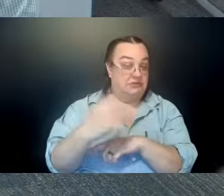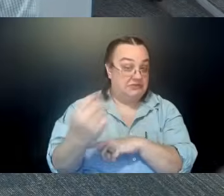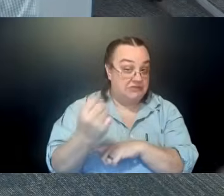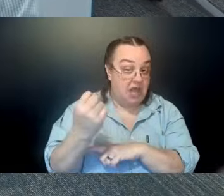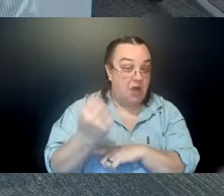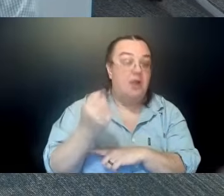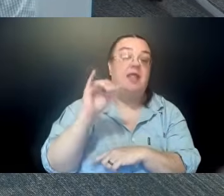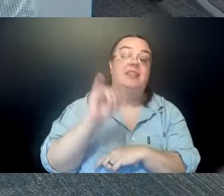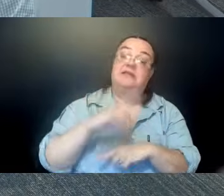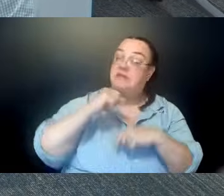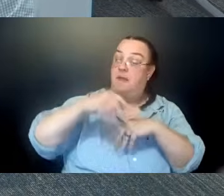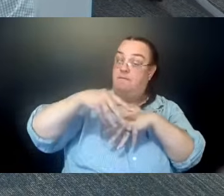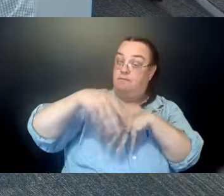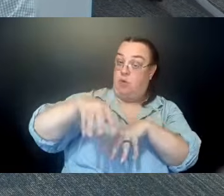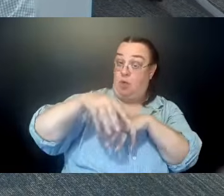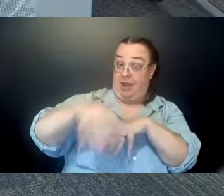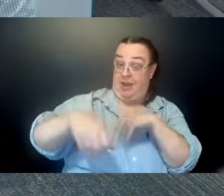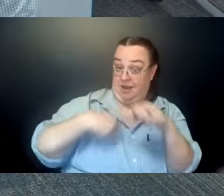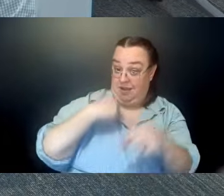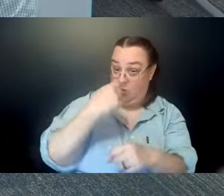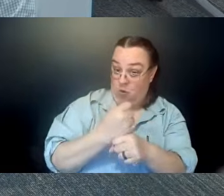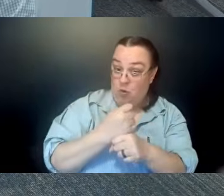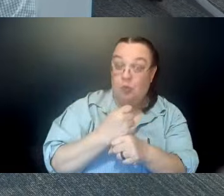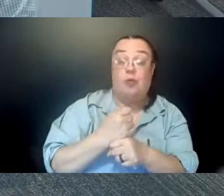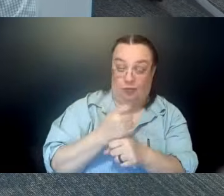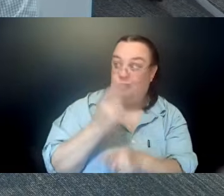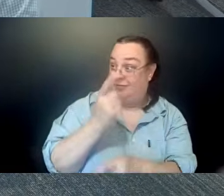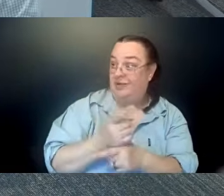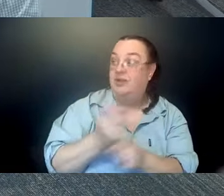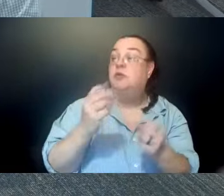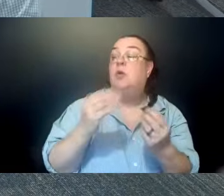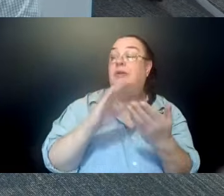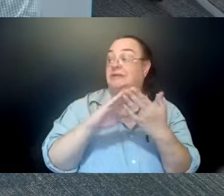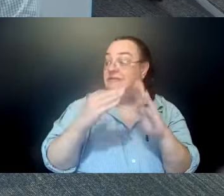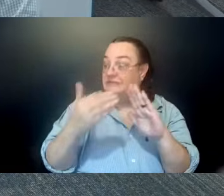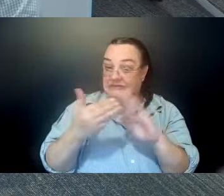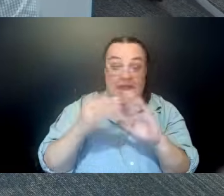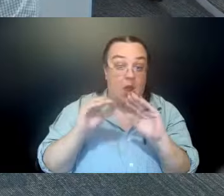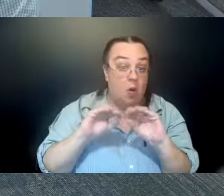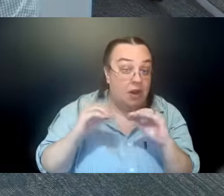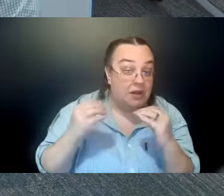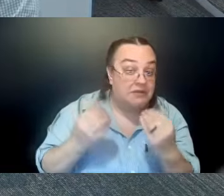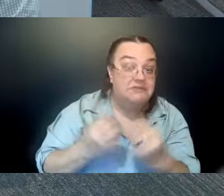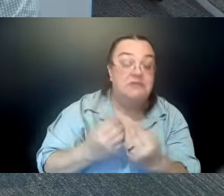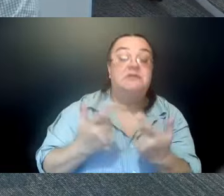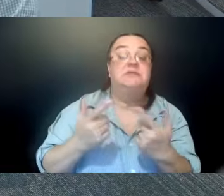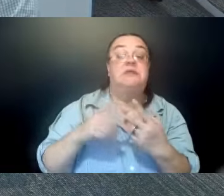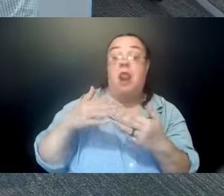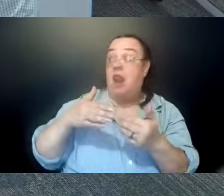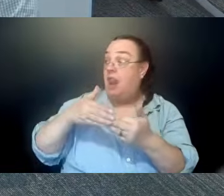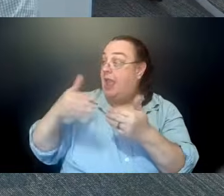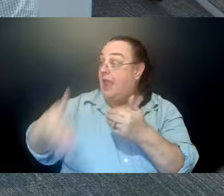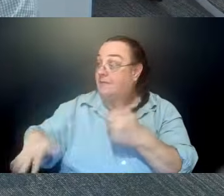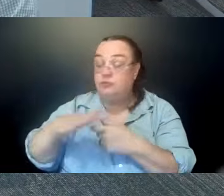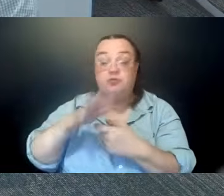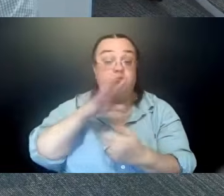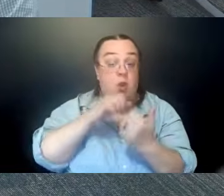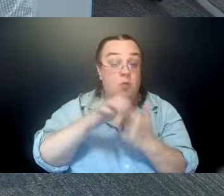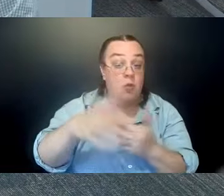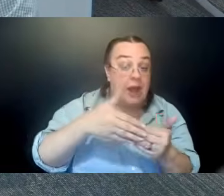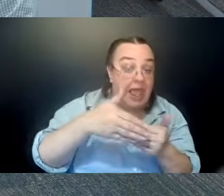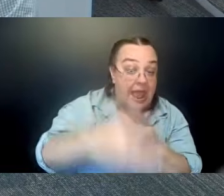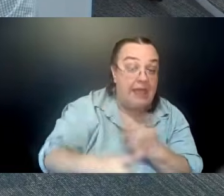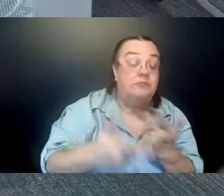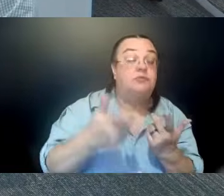is a parade year, right? So town organizations, neighbors, talk to your neighbors. Are you